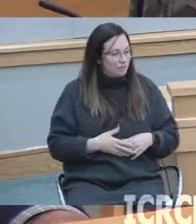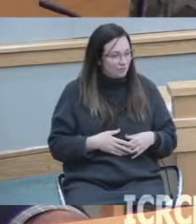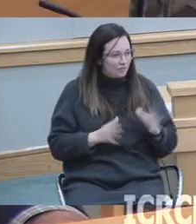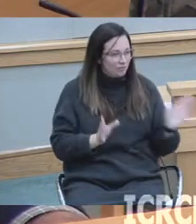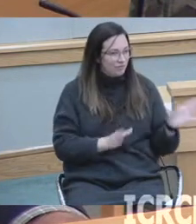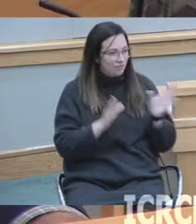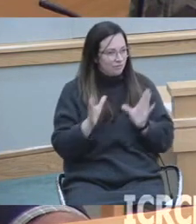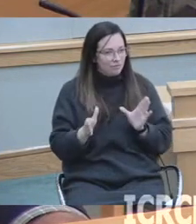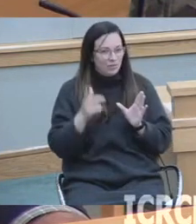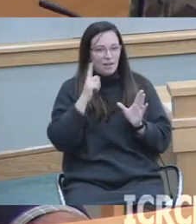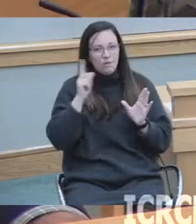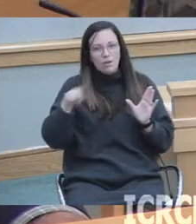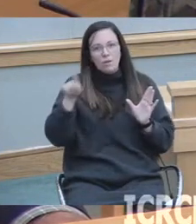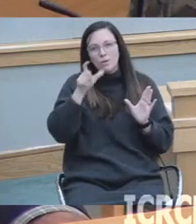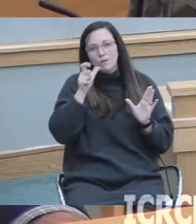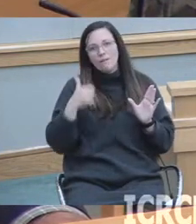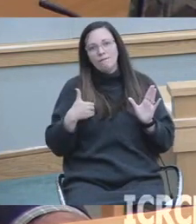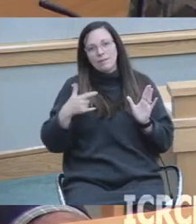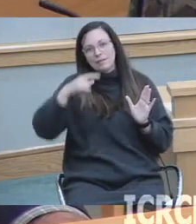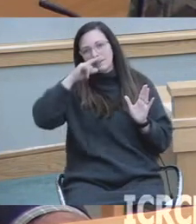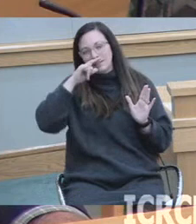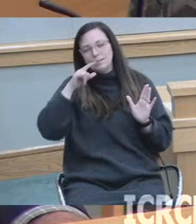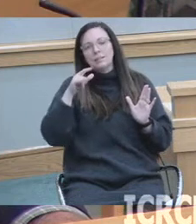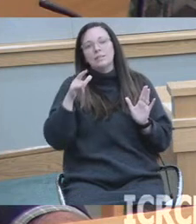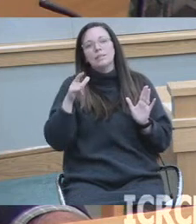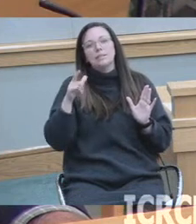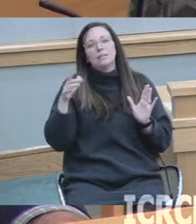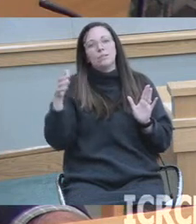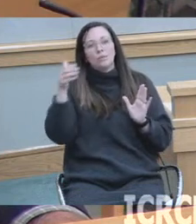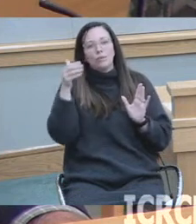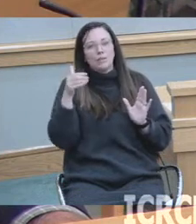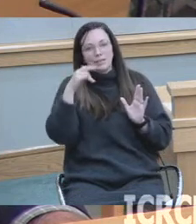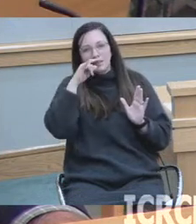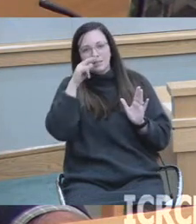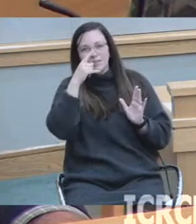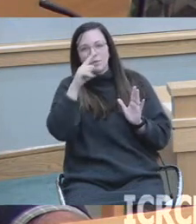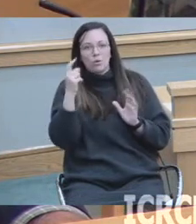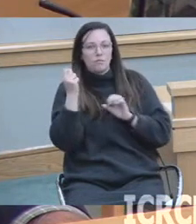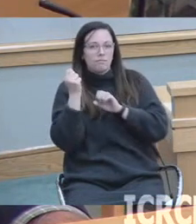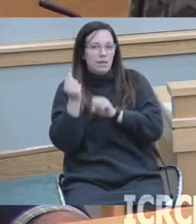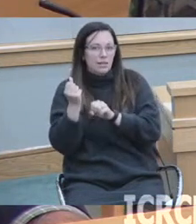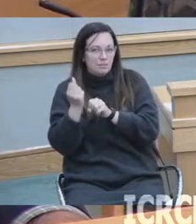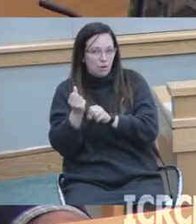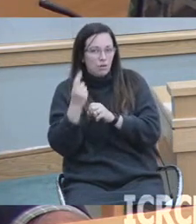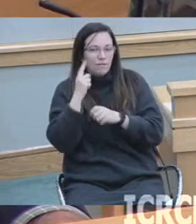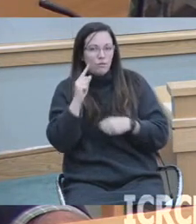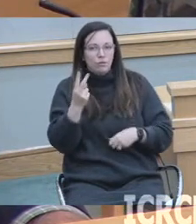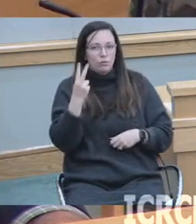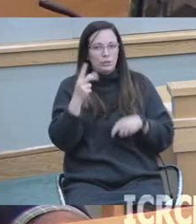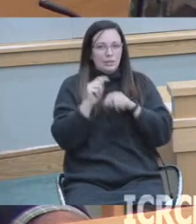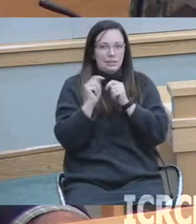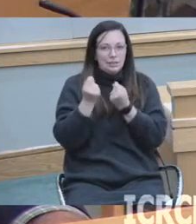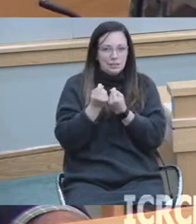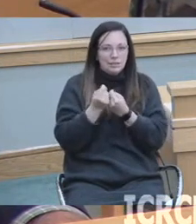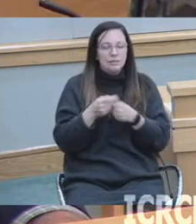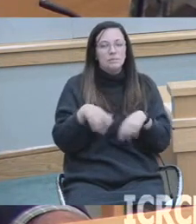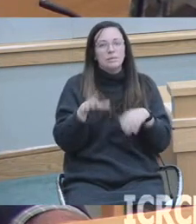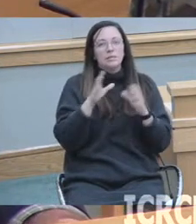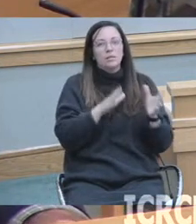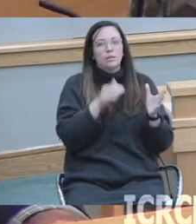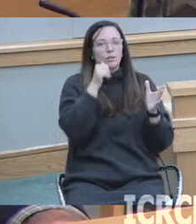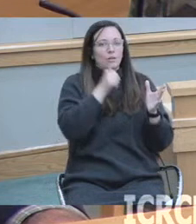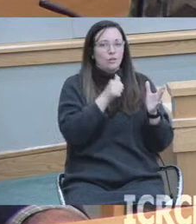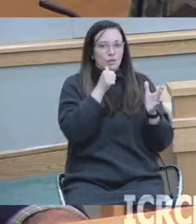Also, just for those who have kids in these age, recruiting kids for baseball for 2 of the teams, and for girls